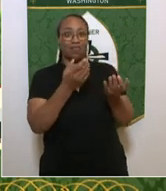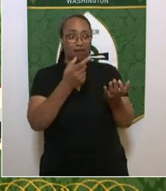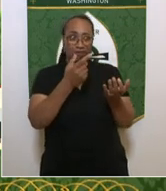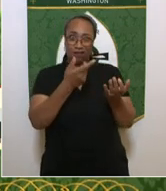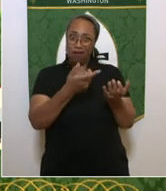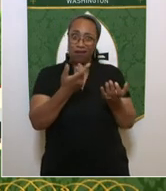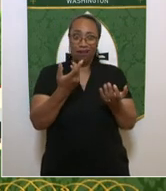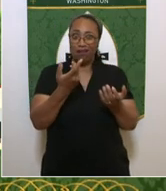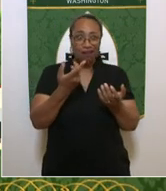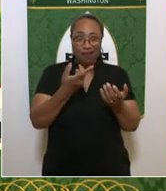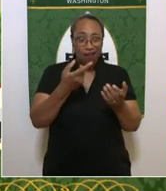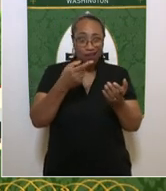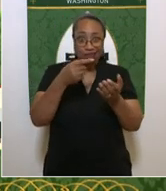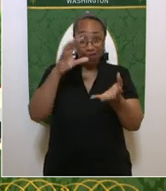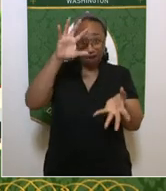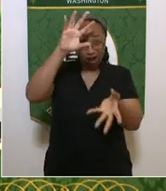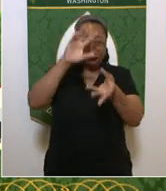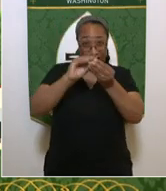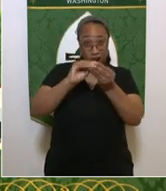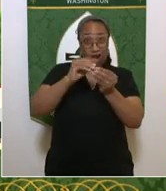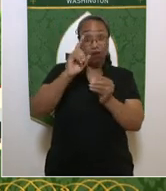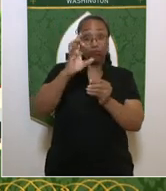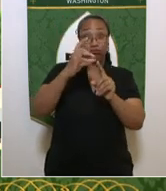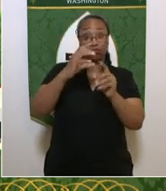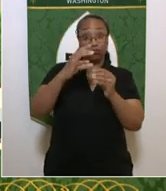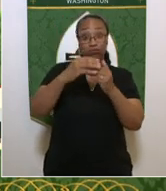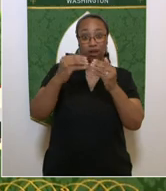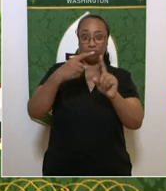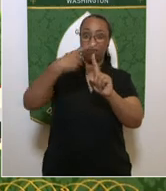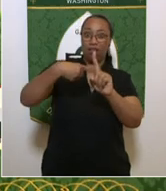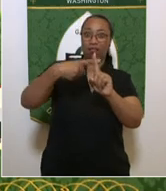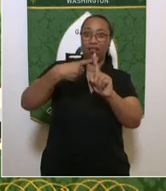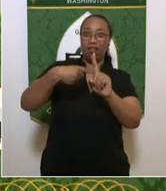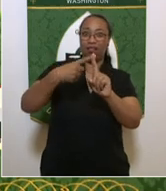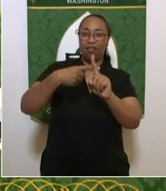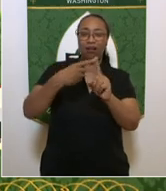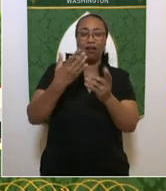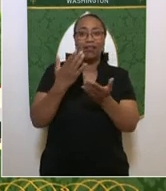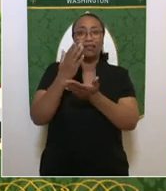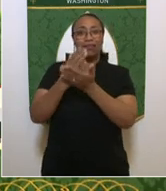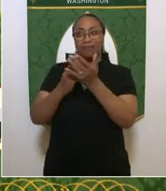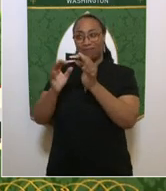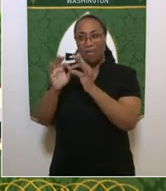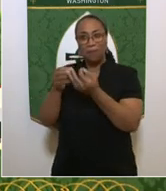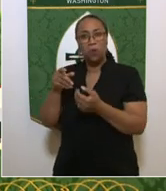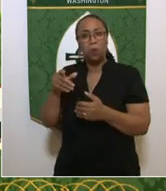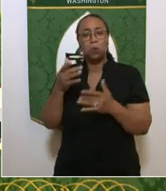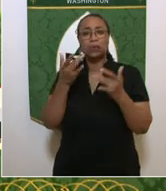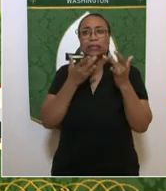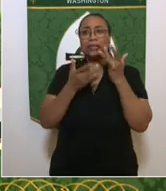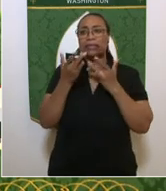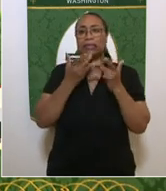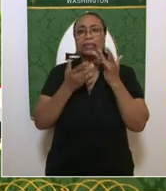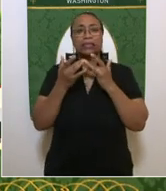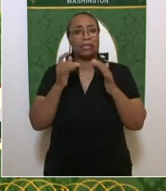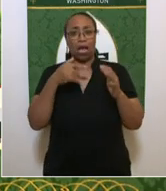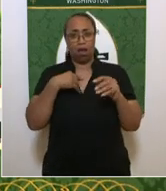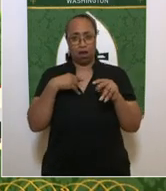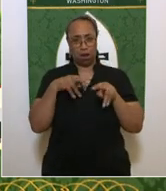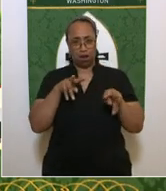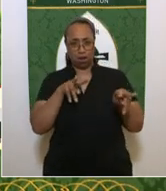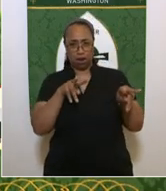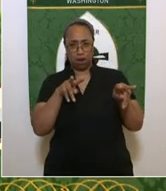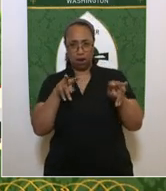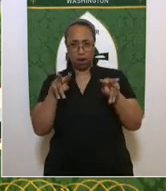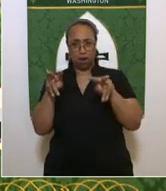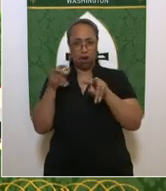the city should make Metro bus free for our kids, no matter where they went to school, whether they went to a DC